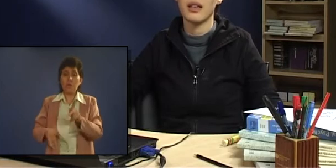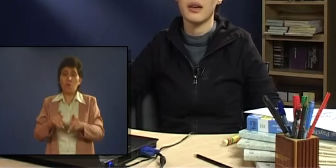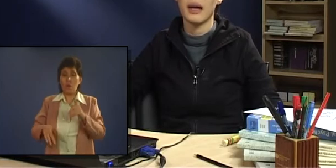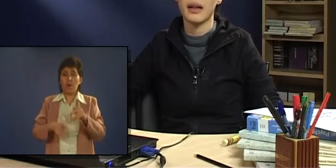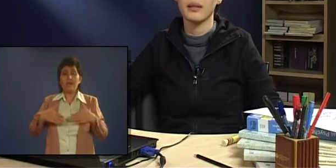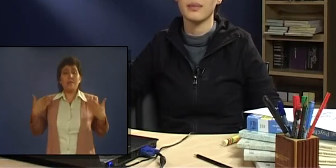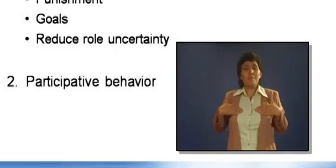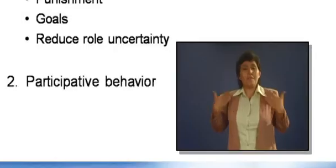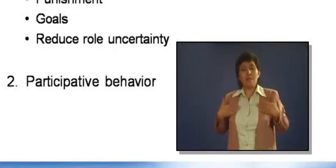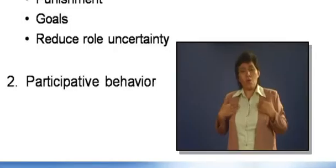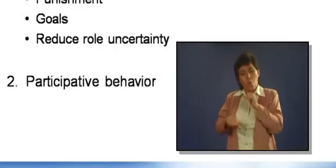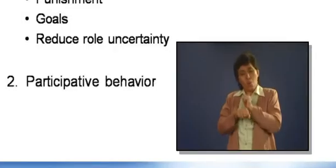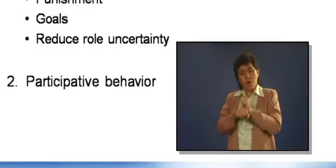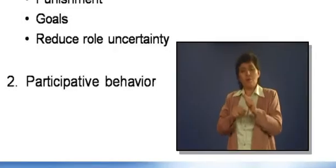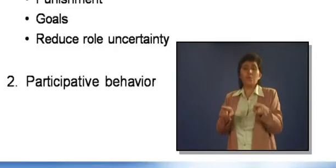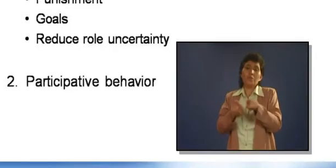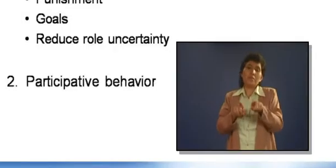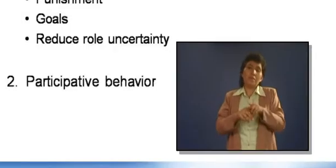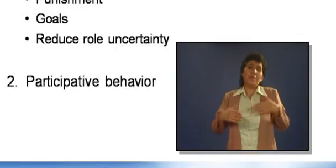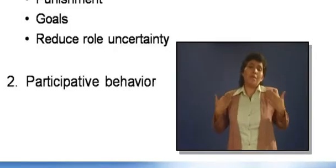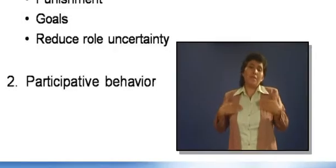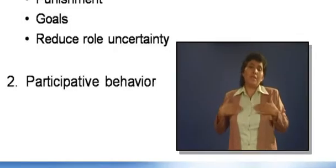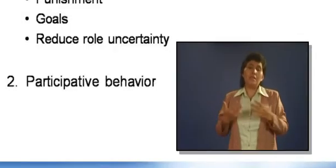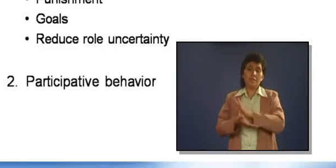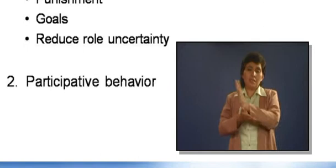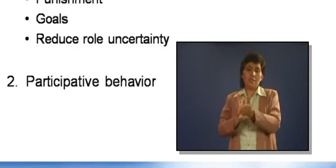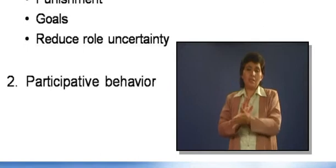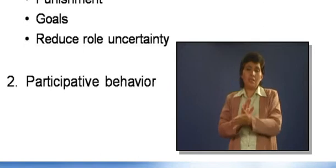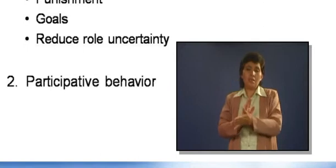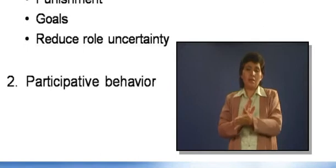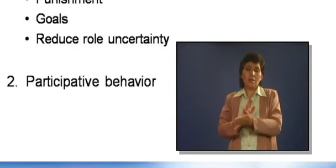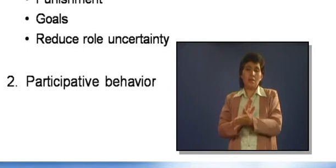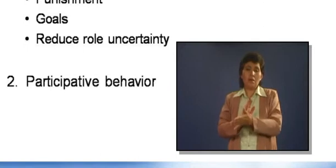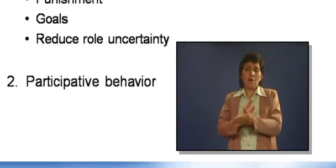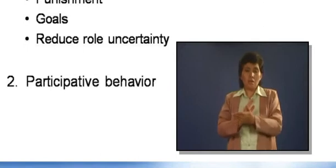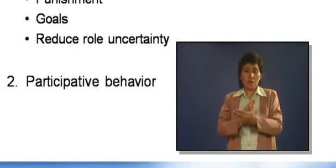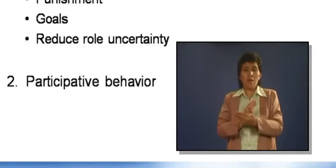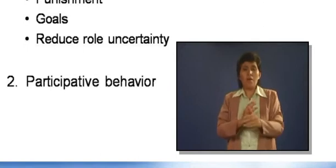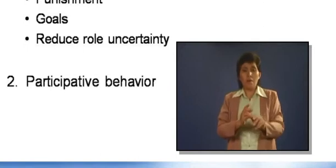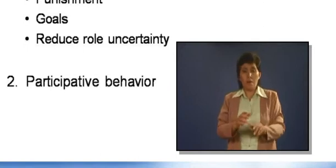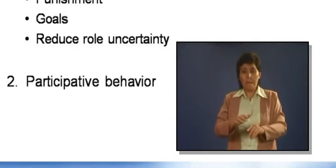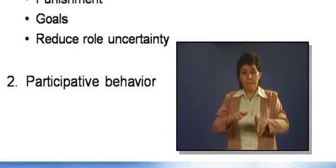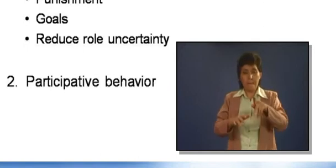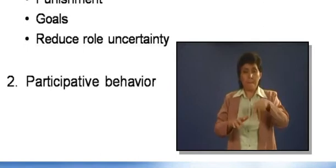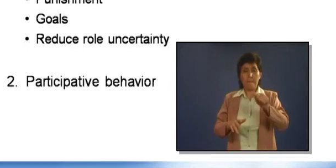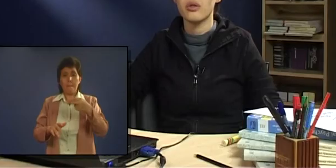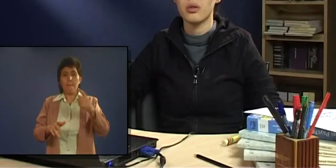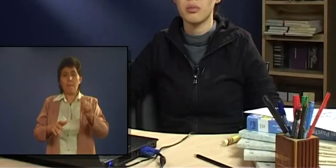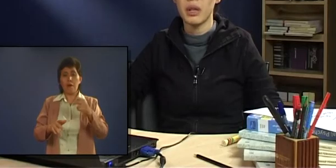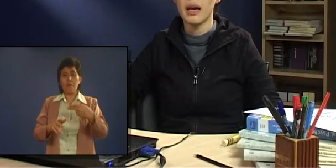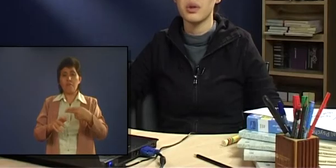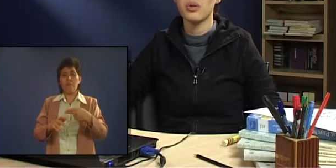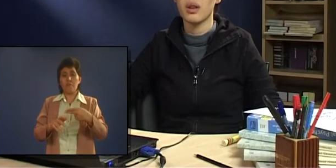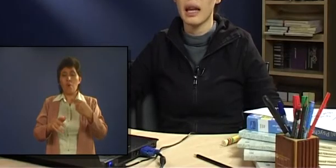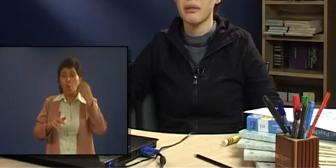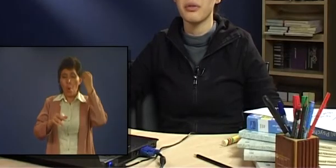okay next one it's the path goal theory now path goal theory it means by you people should